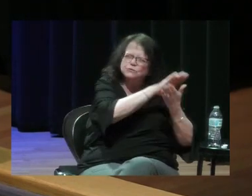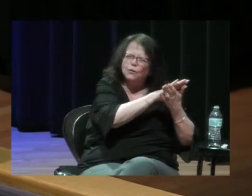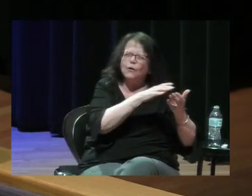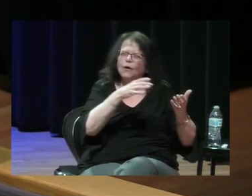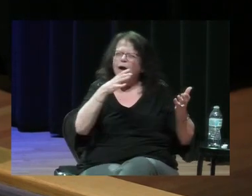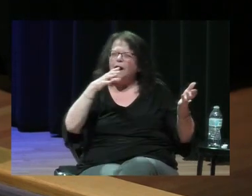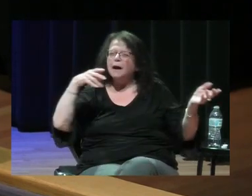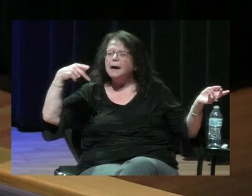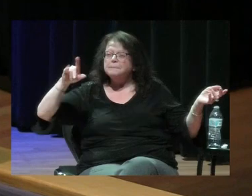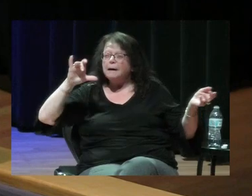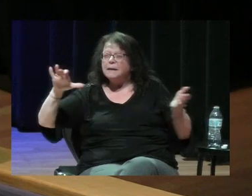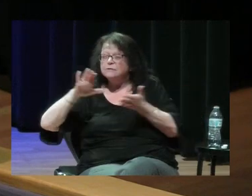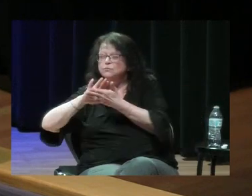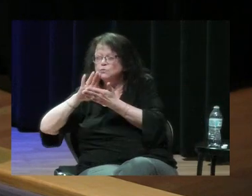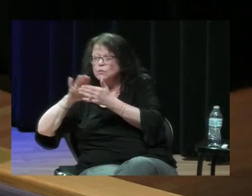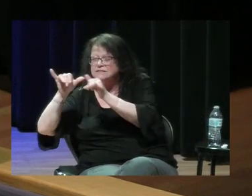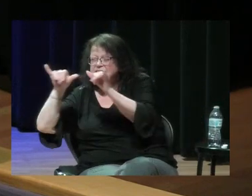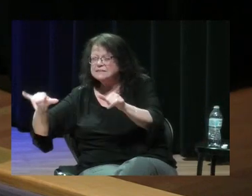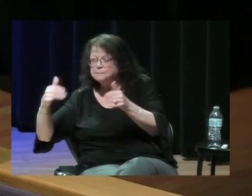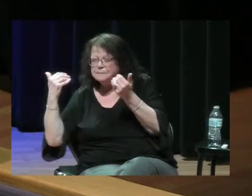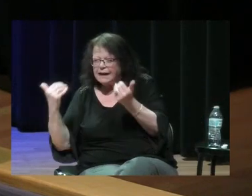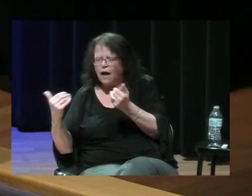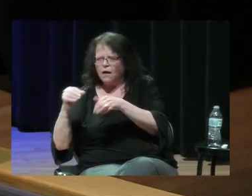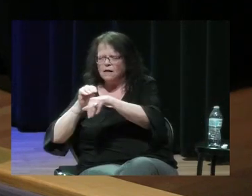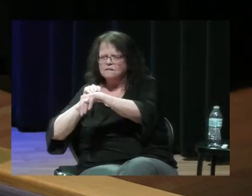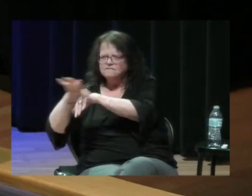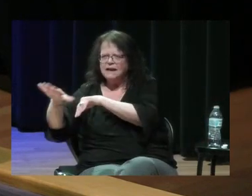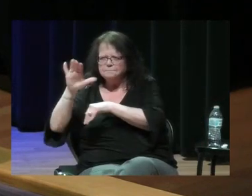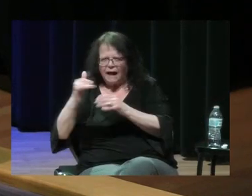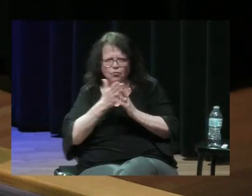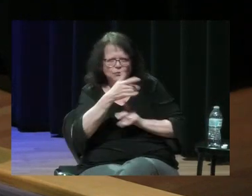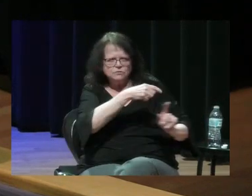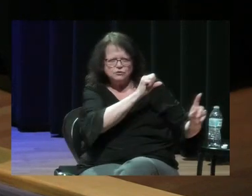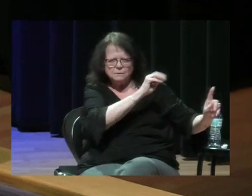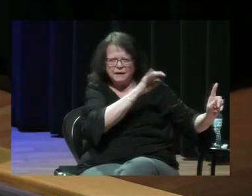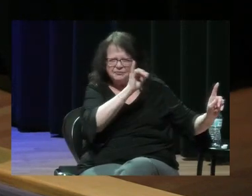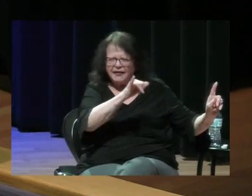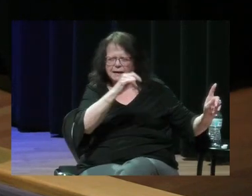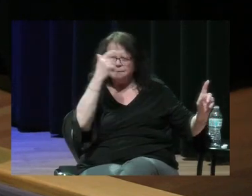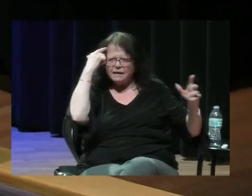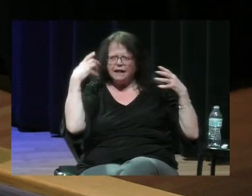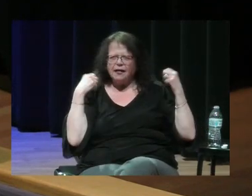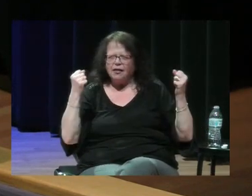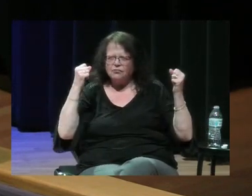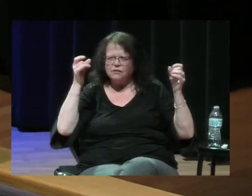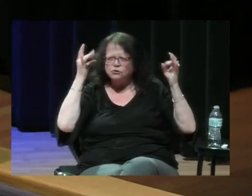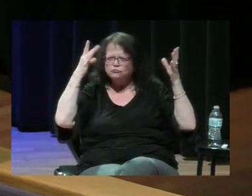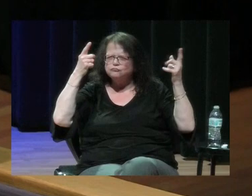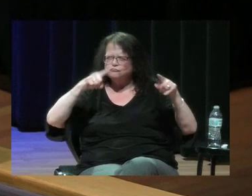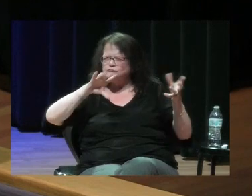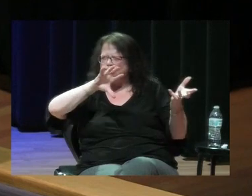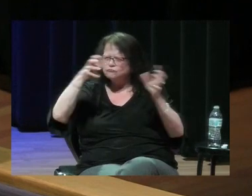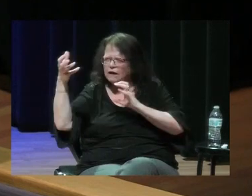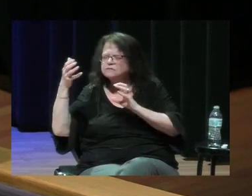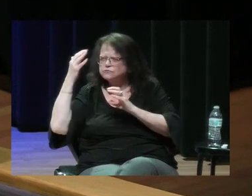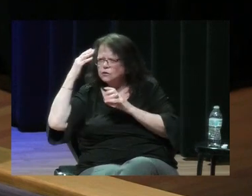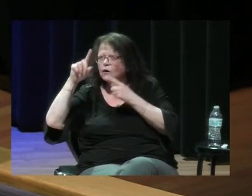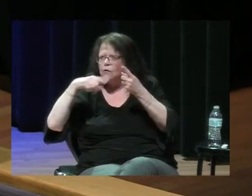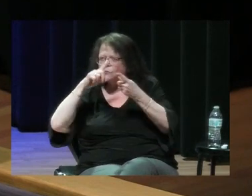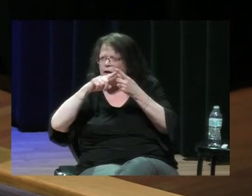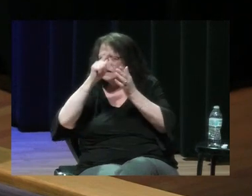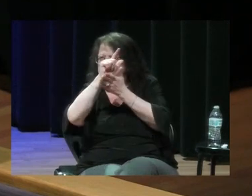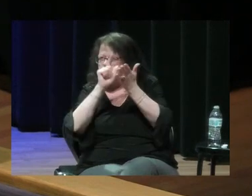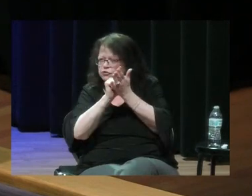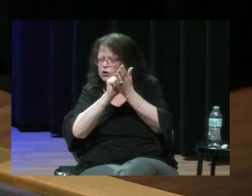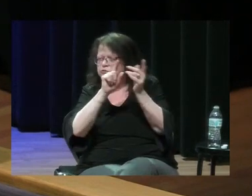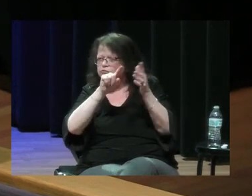tab on dealing with said mental health crisis. And so let me tell you something. When the trial attorneys come sniffing around, there is not just smoke,